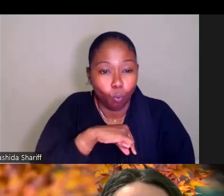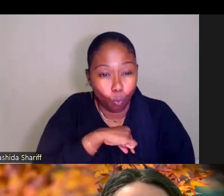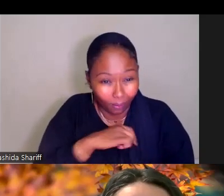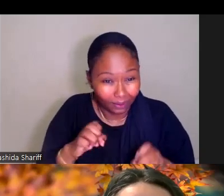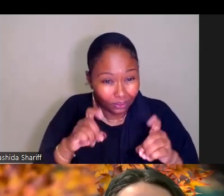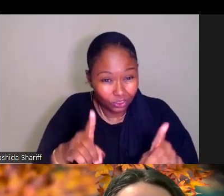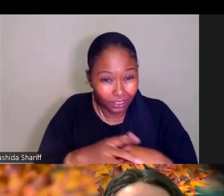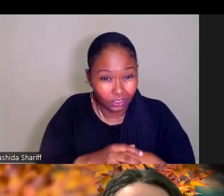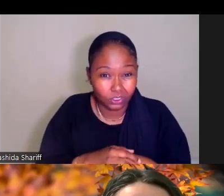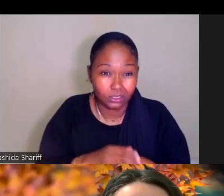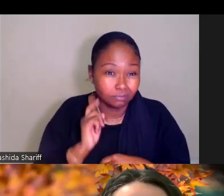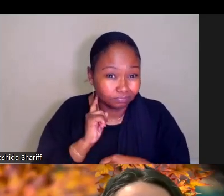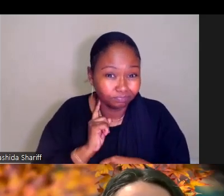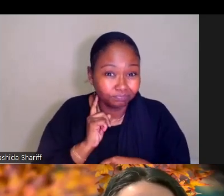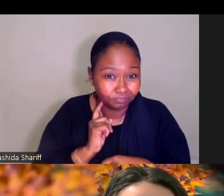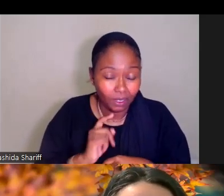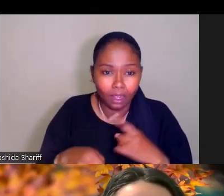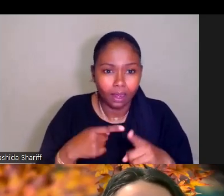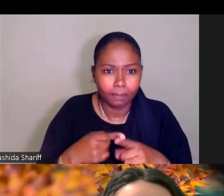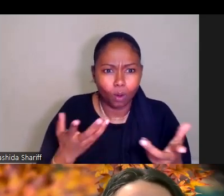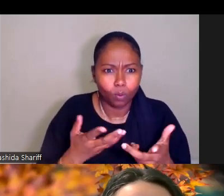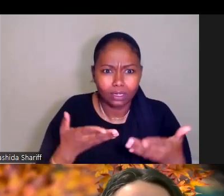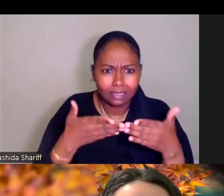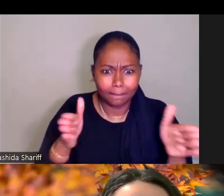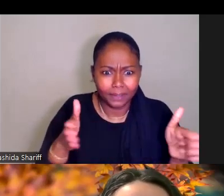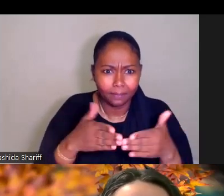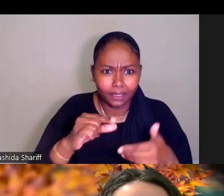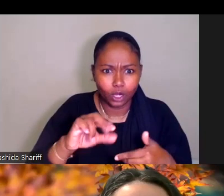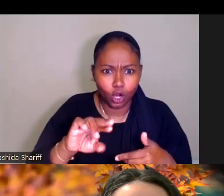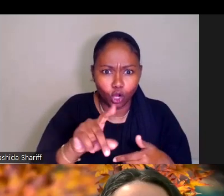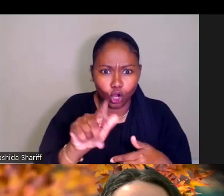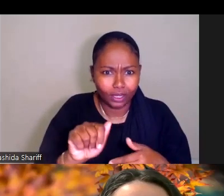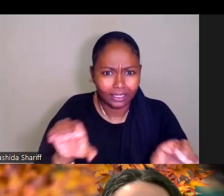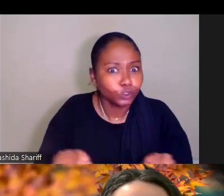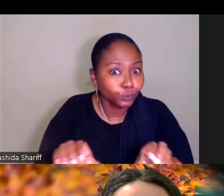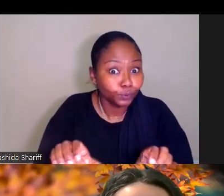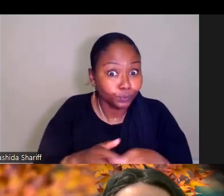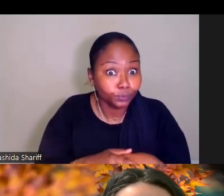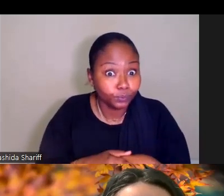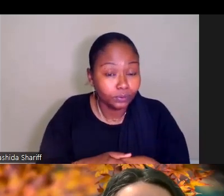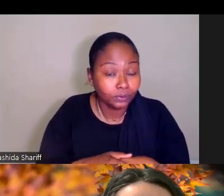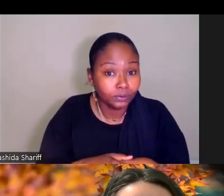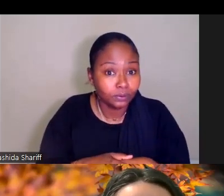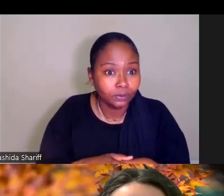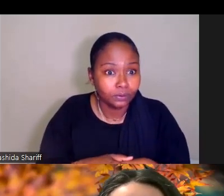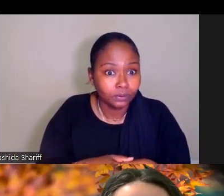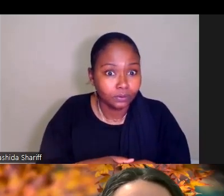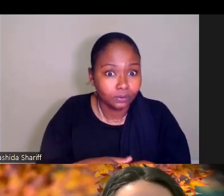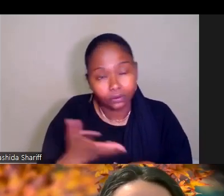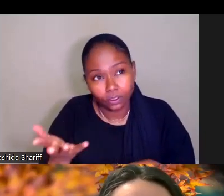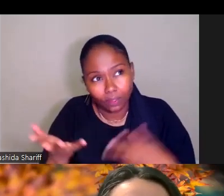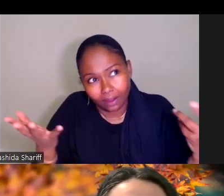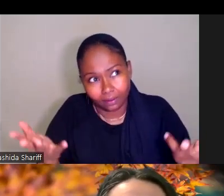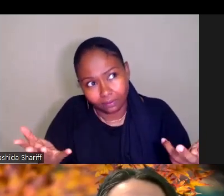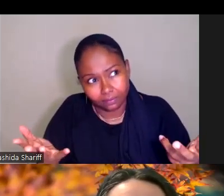does. And so what does the public guardian do? you know, beyond like, like what